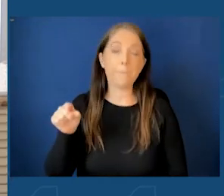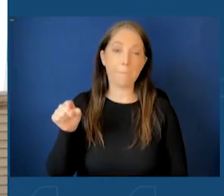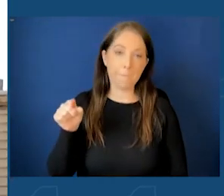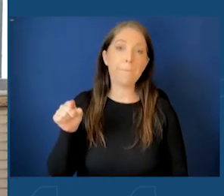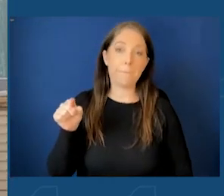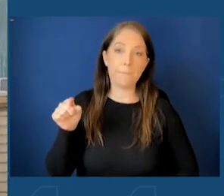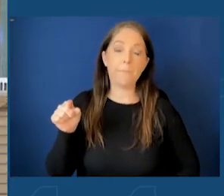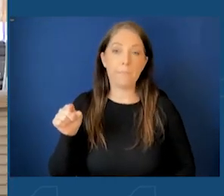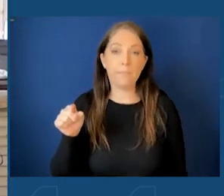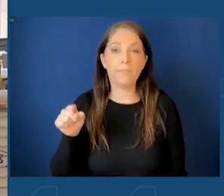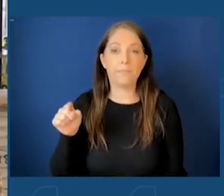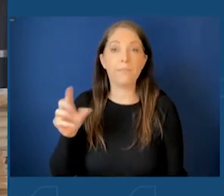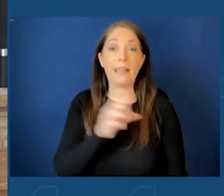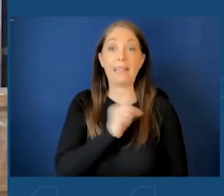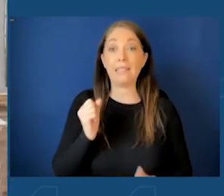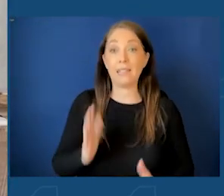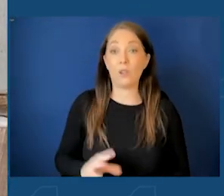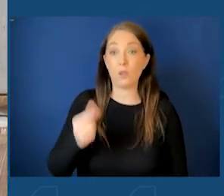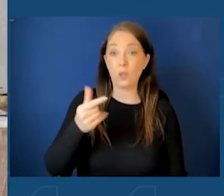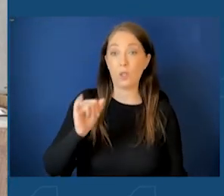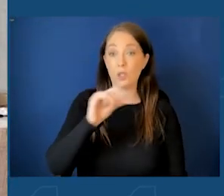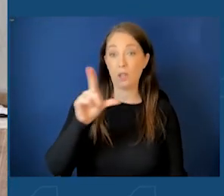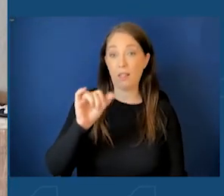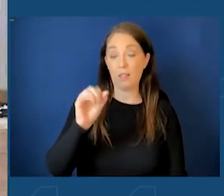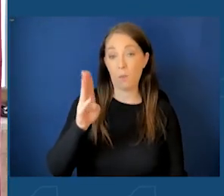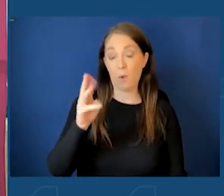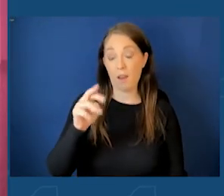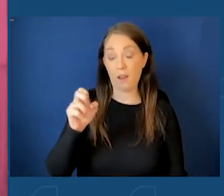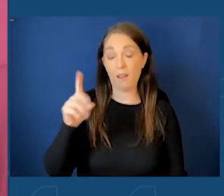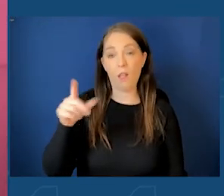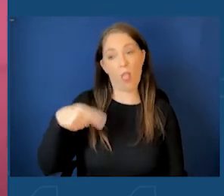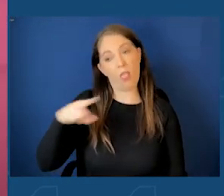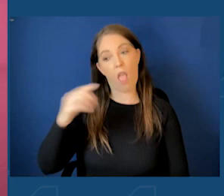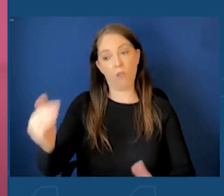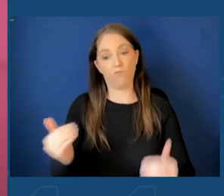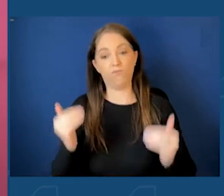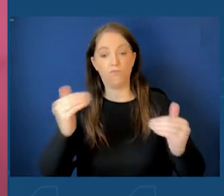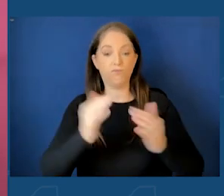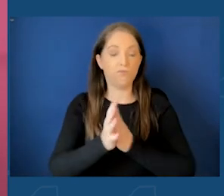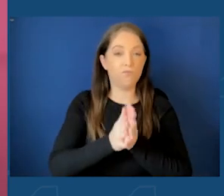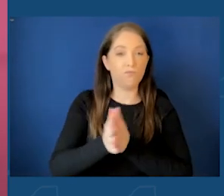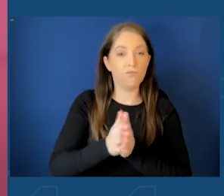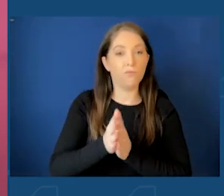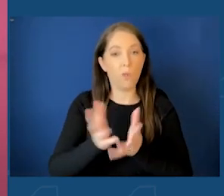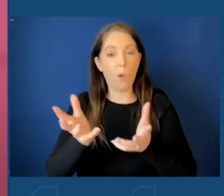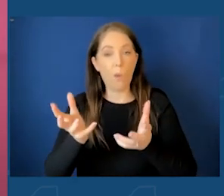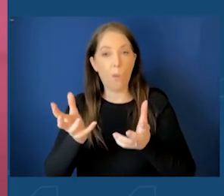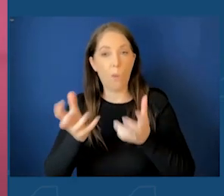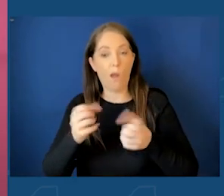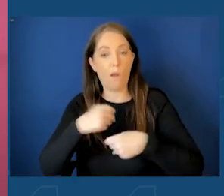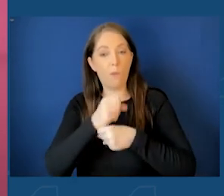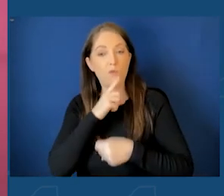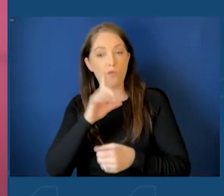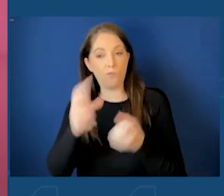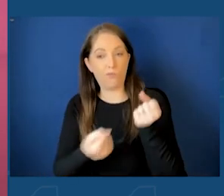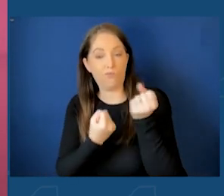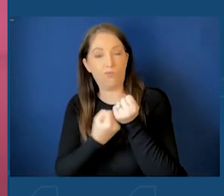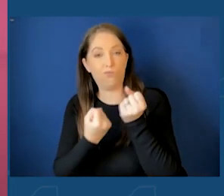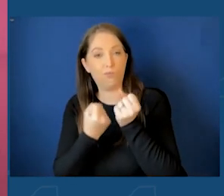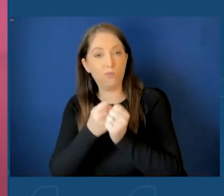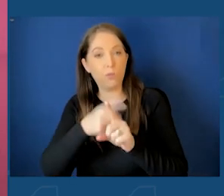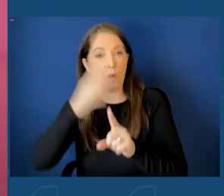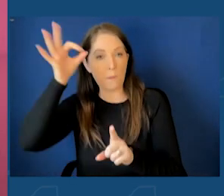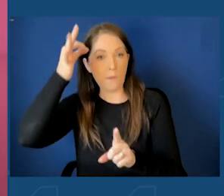Senator Gillibrand stepped up to ensure that we would be receiving some support from the federal government for the building, so we